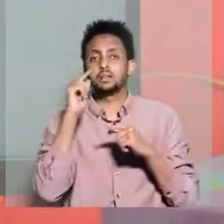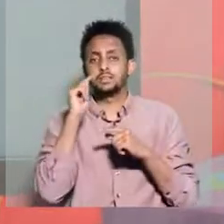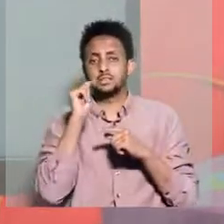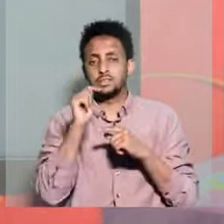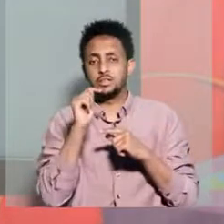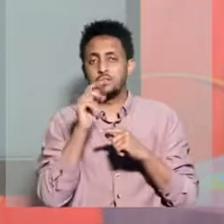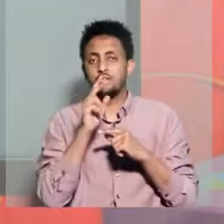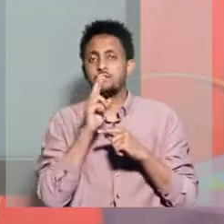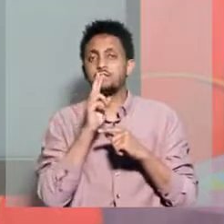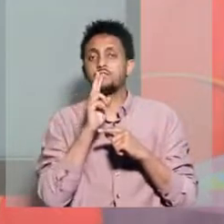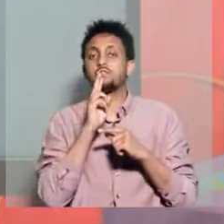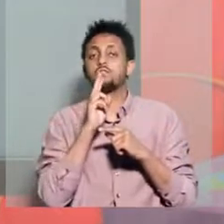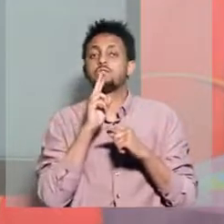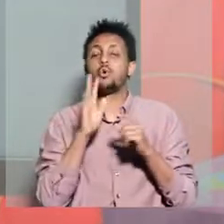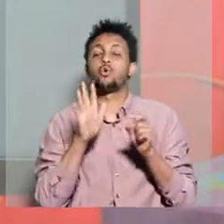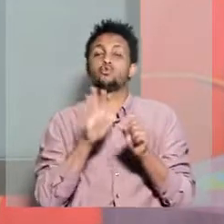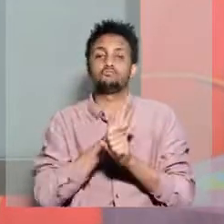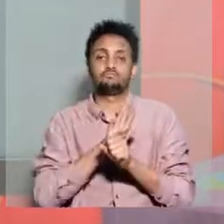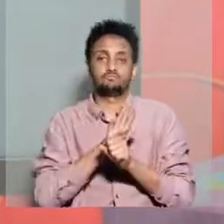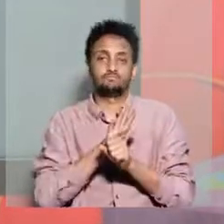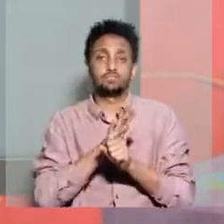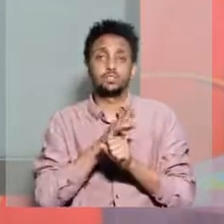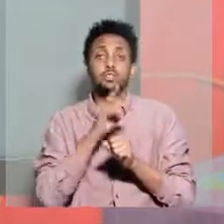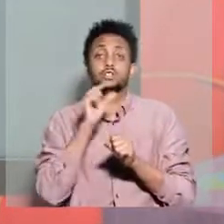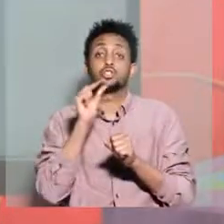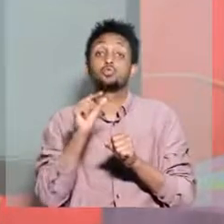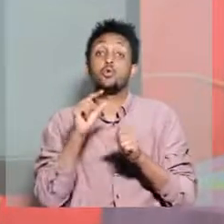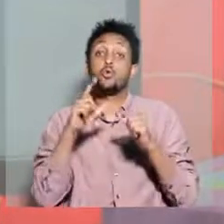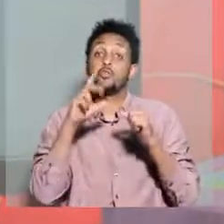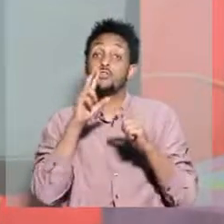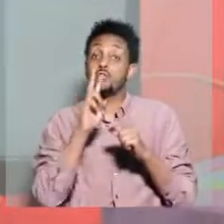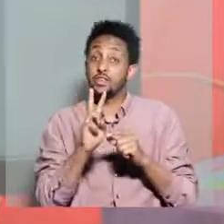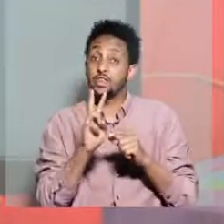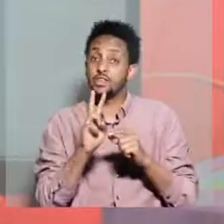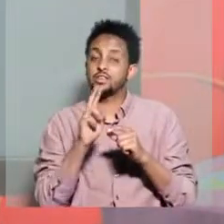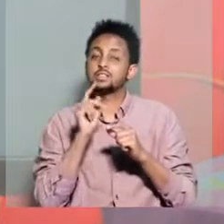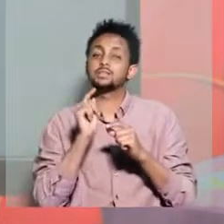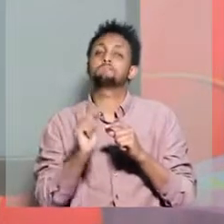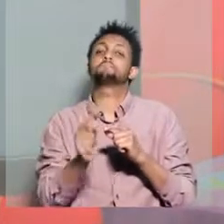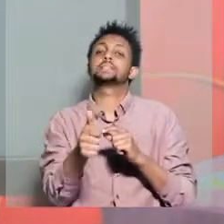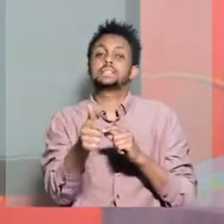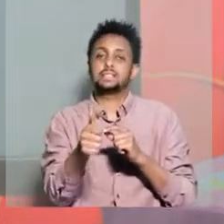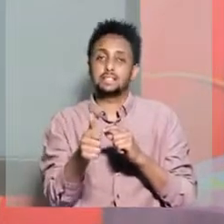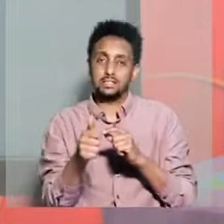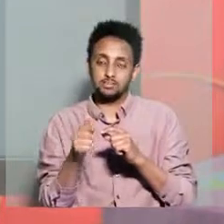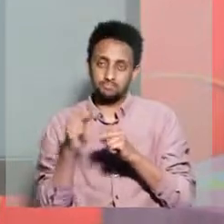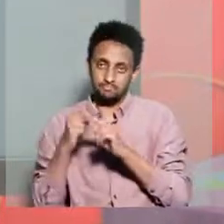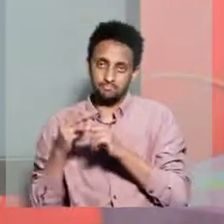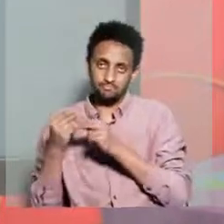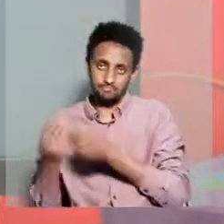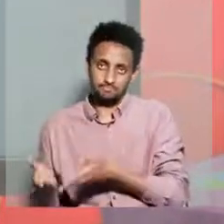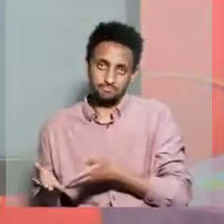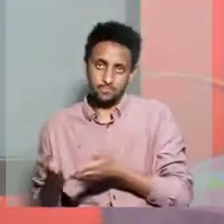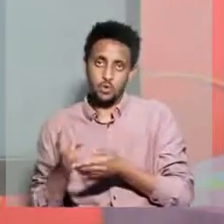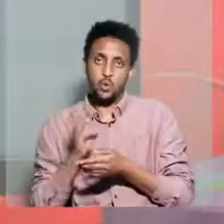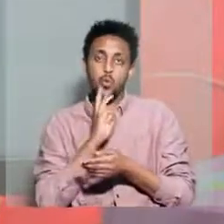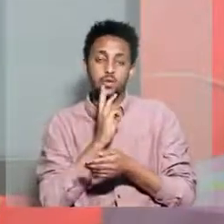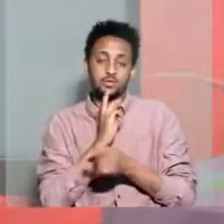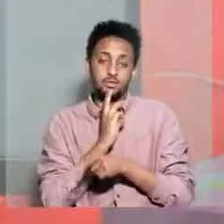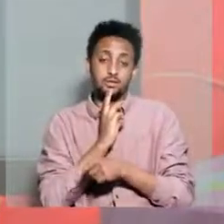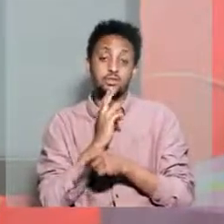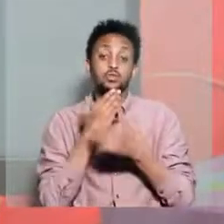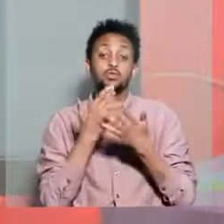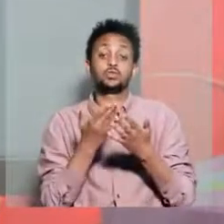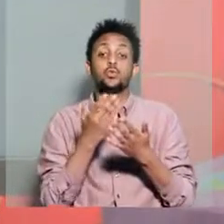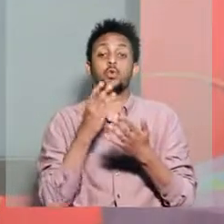meaning volume, but here it says small v, meaning speed or velocity of the water.